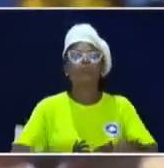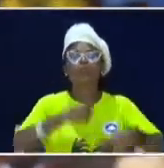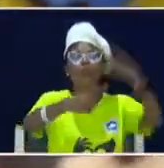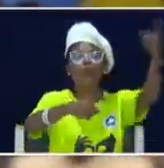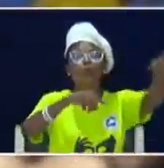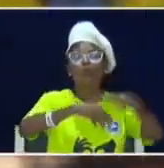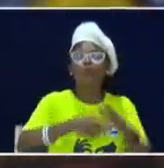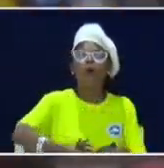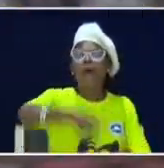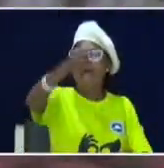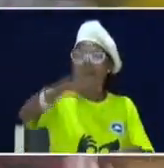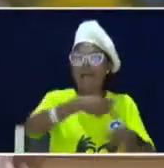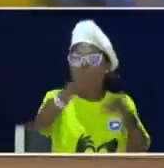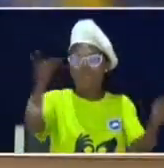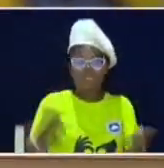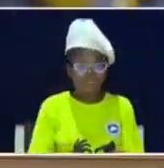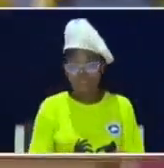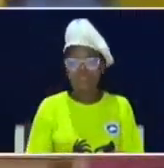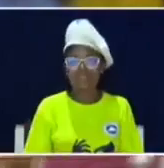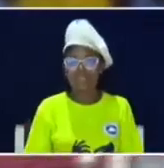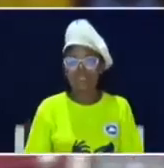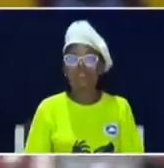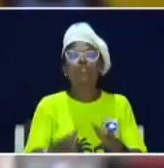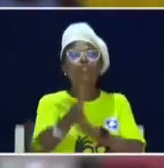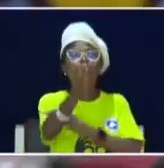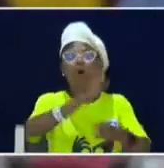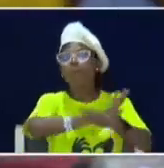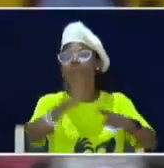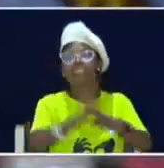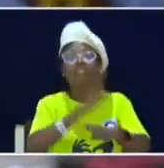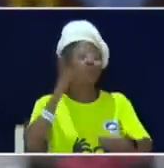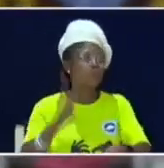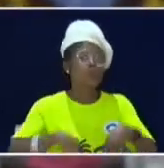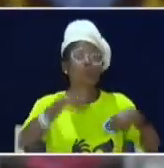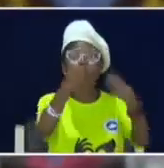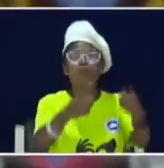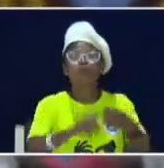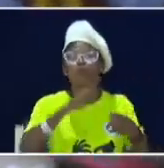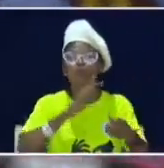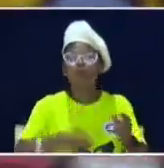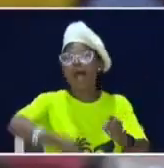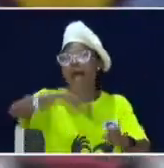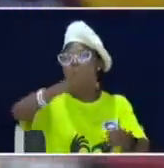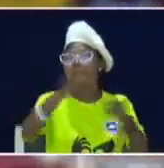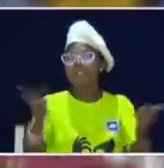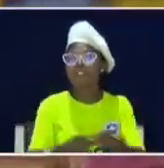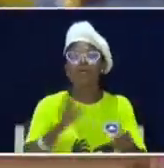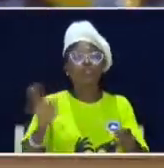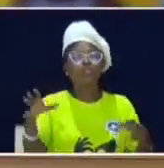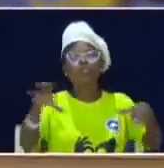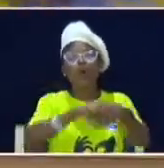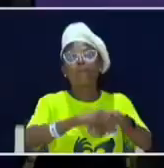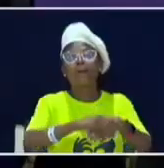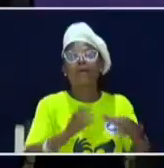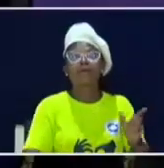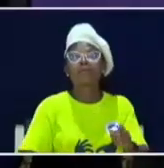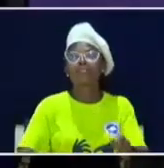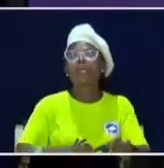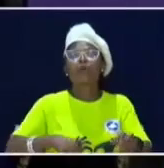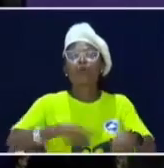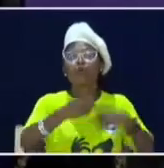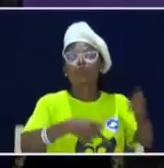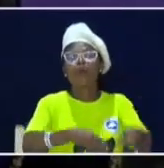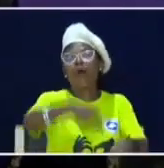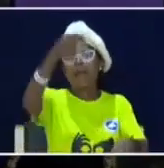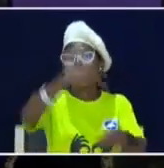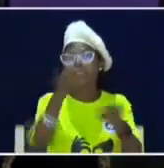places. You must step into high places. Your business into high places. Your finances into high places. Your marriage into high places. Your children